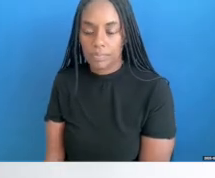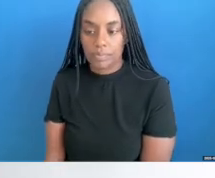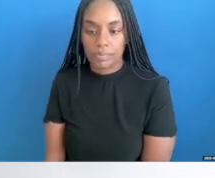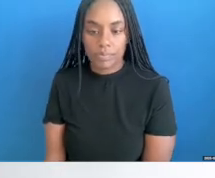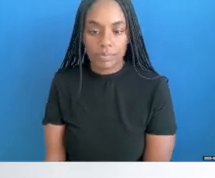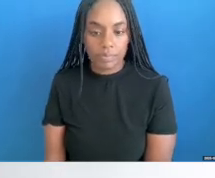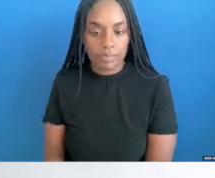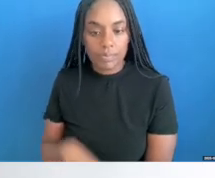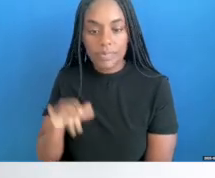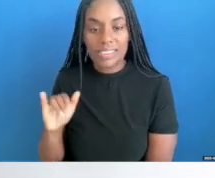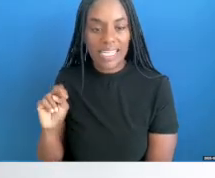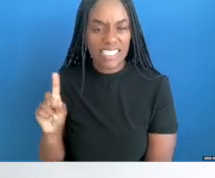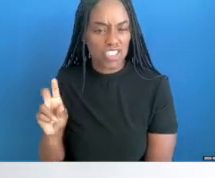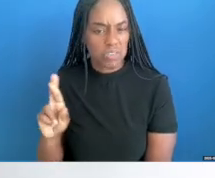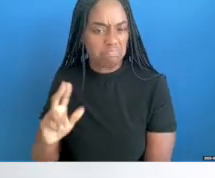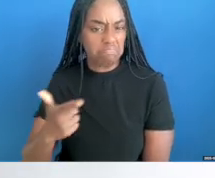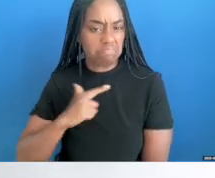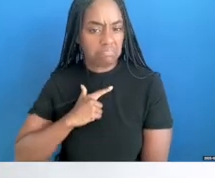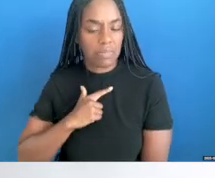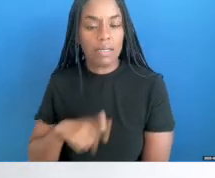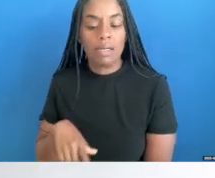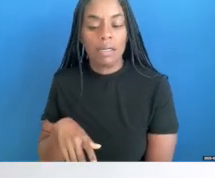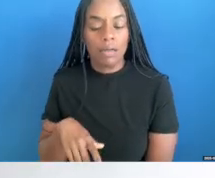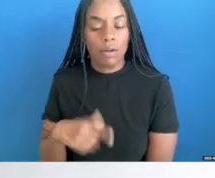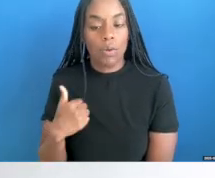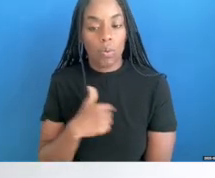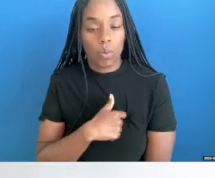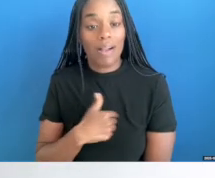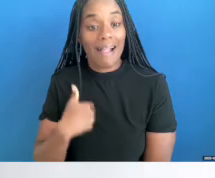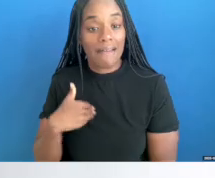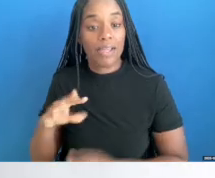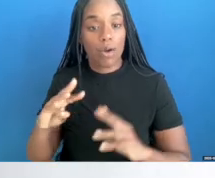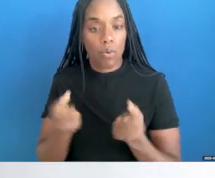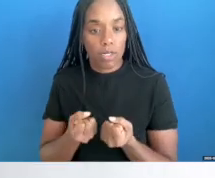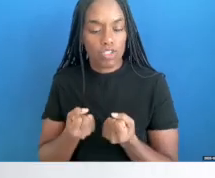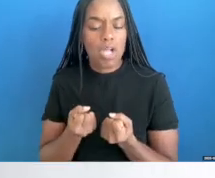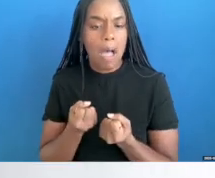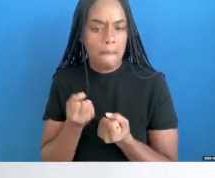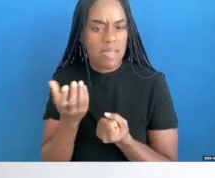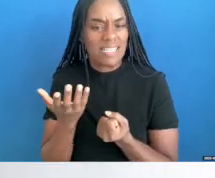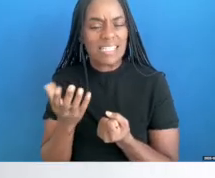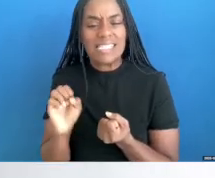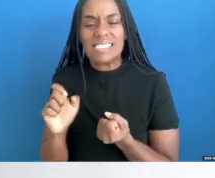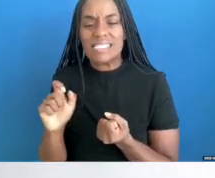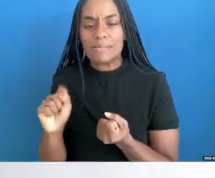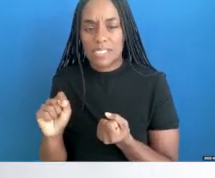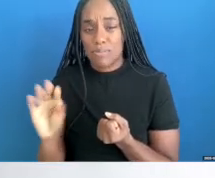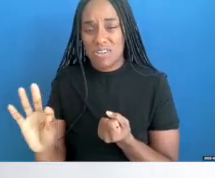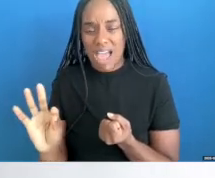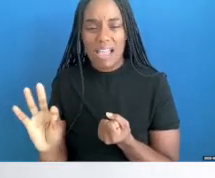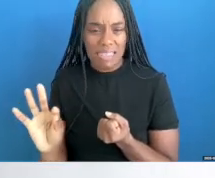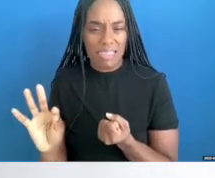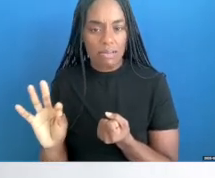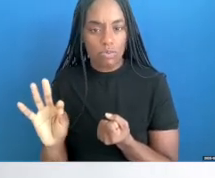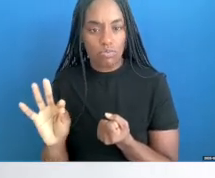I can take that one, Nicole. We are holding a workshop. It's tentatively scheduled for September 9th to discuss